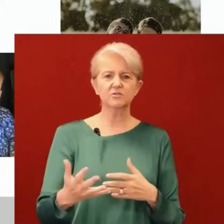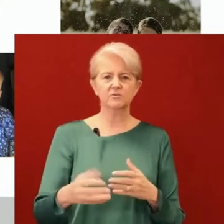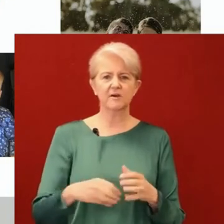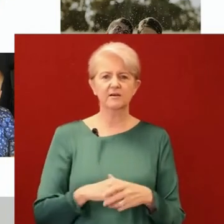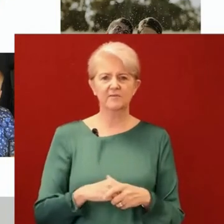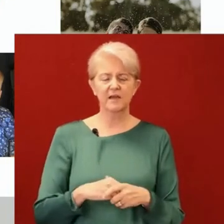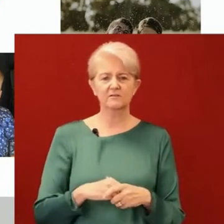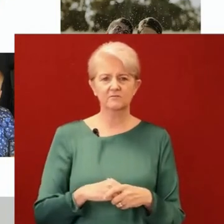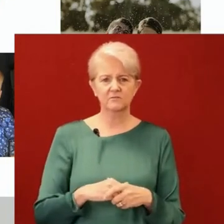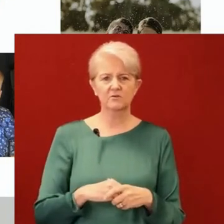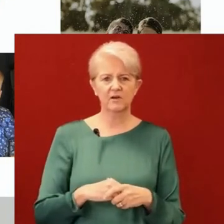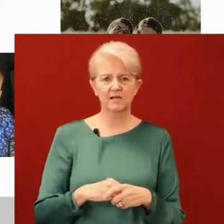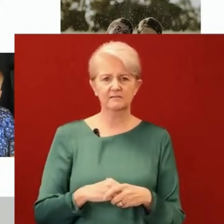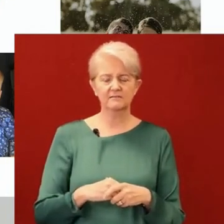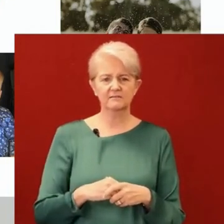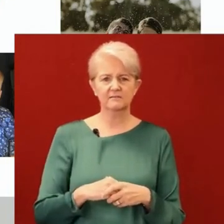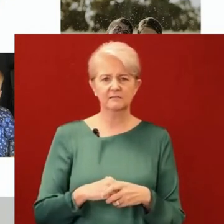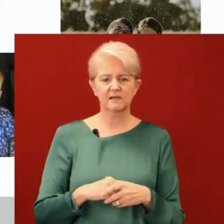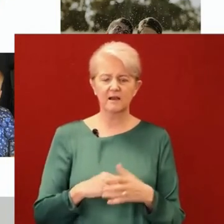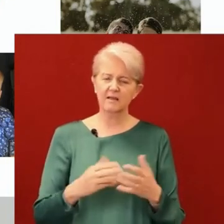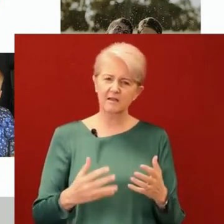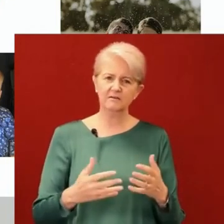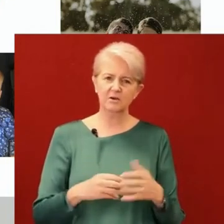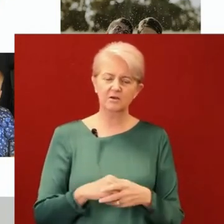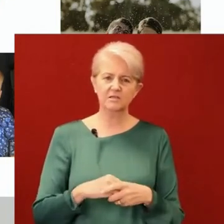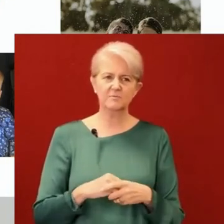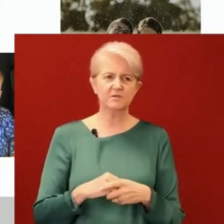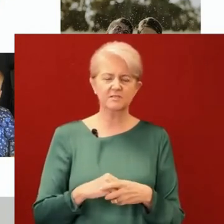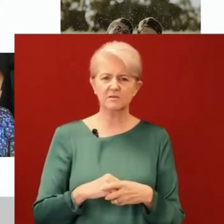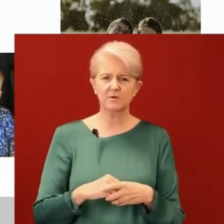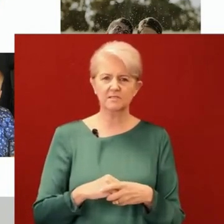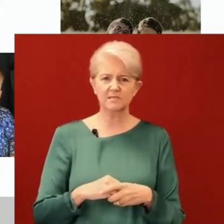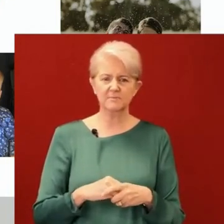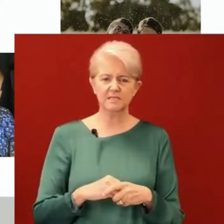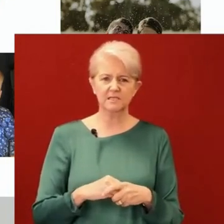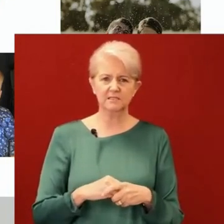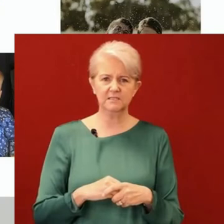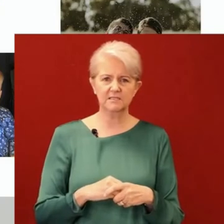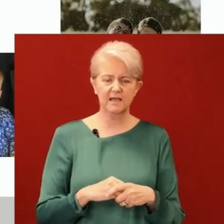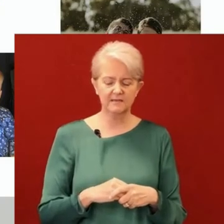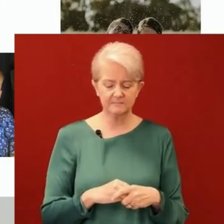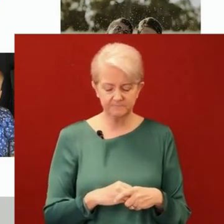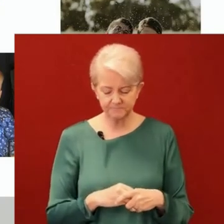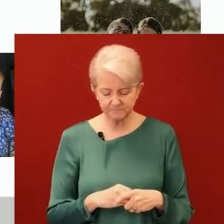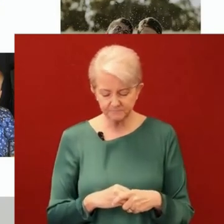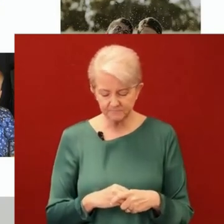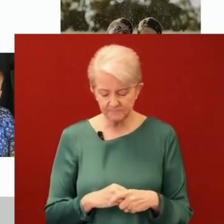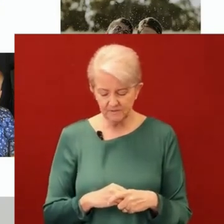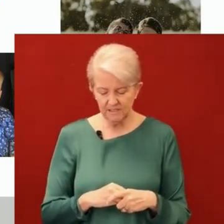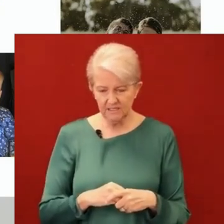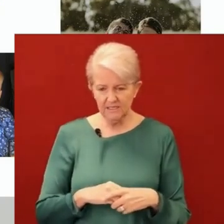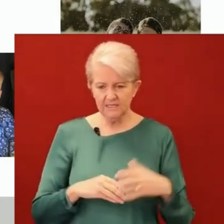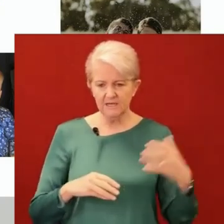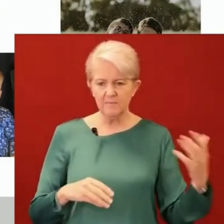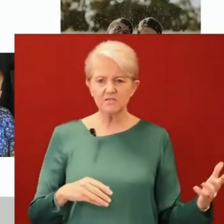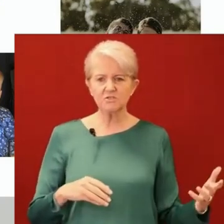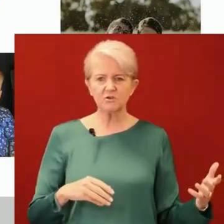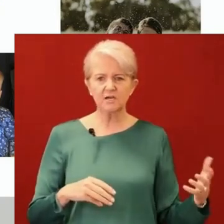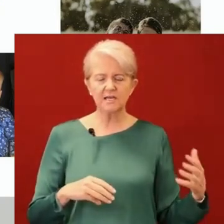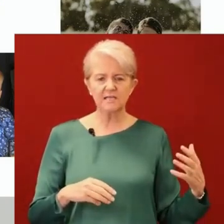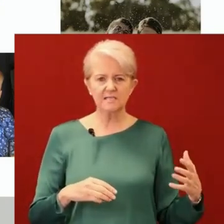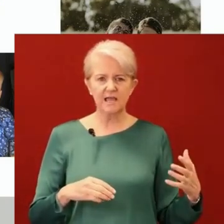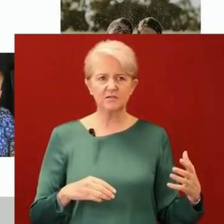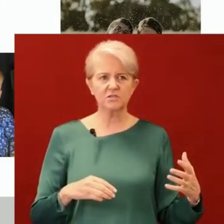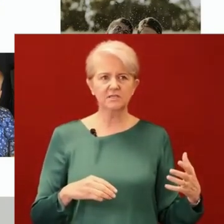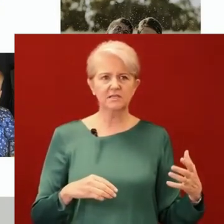he's the loser out of that, not us. And you know, I suppose in some ways that's particularly sad. Now, my